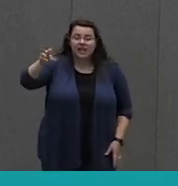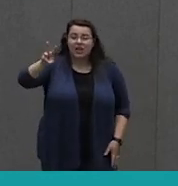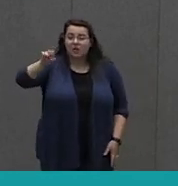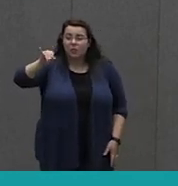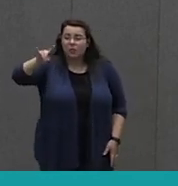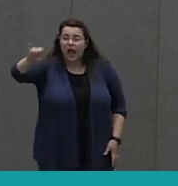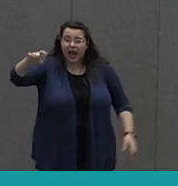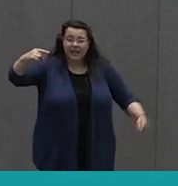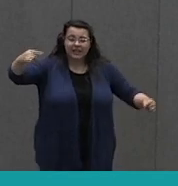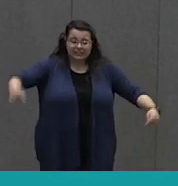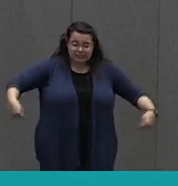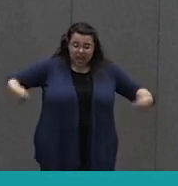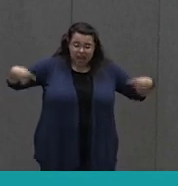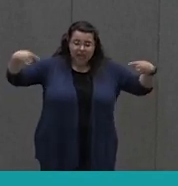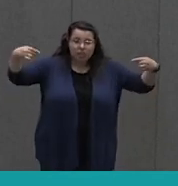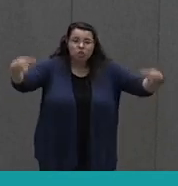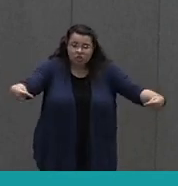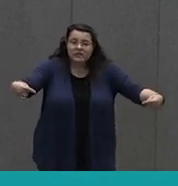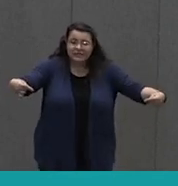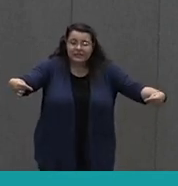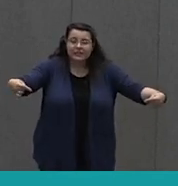cars, streets.